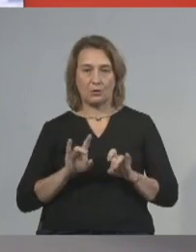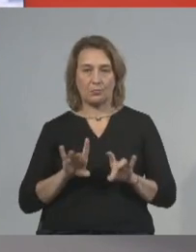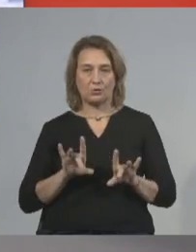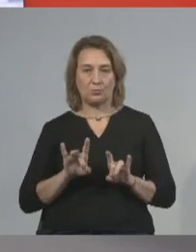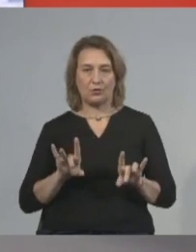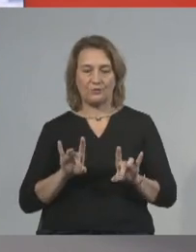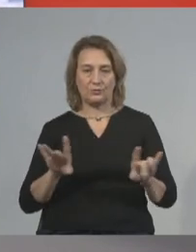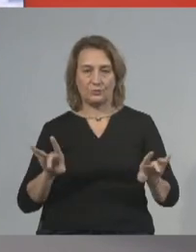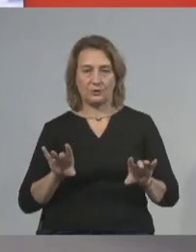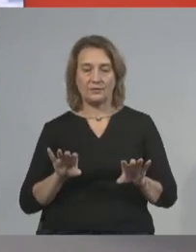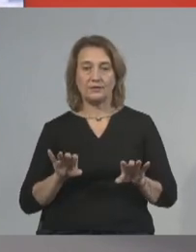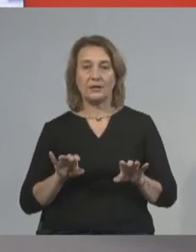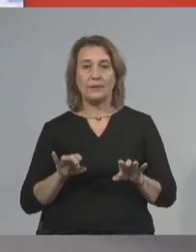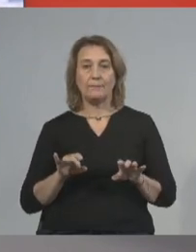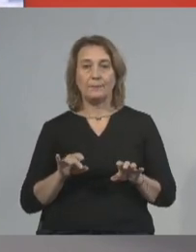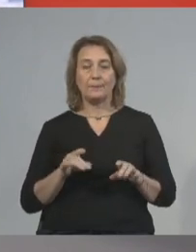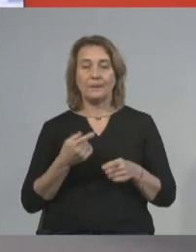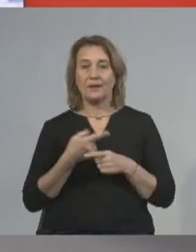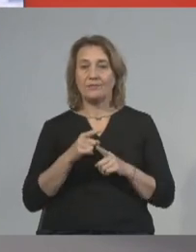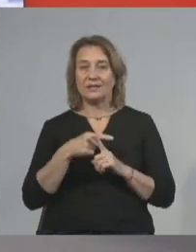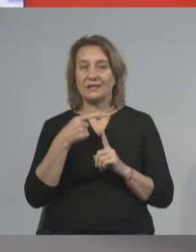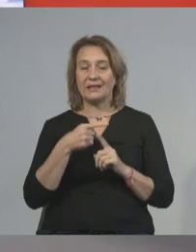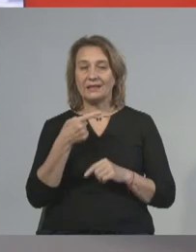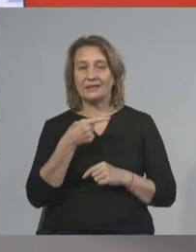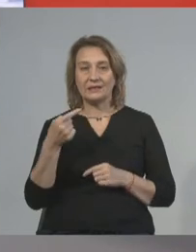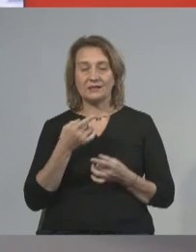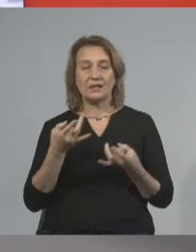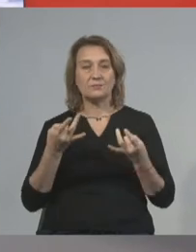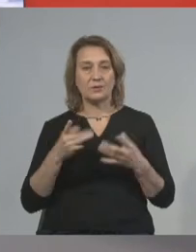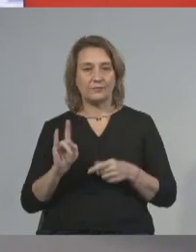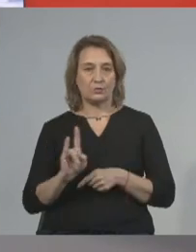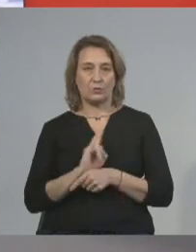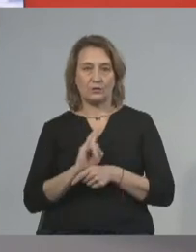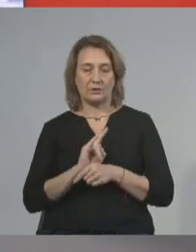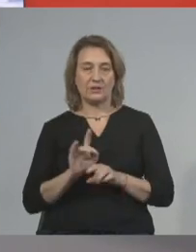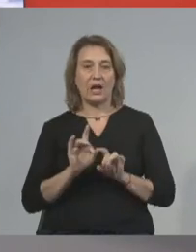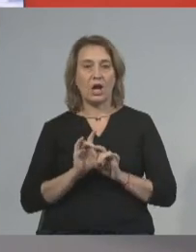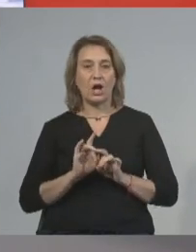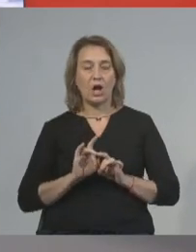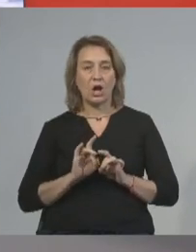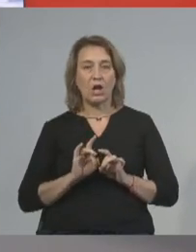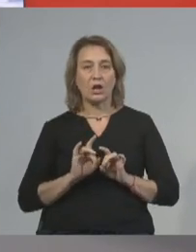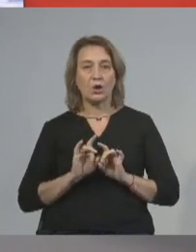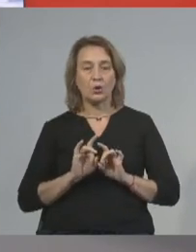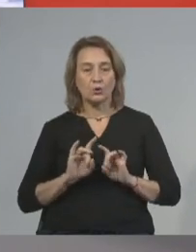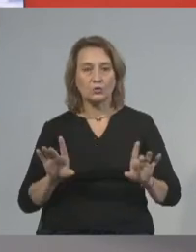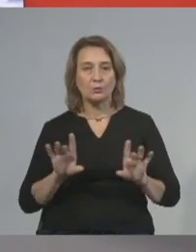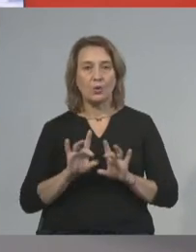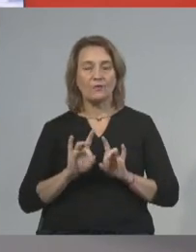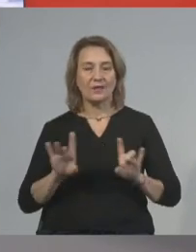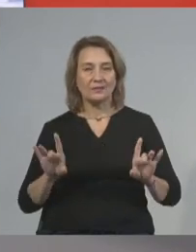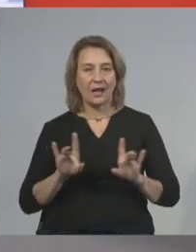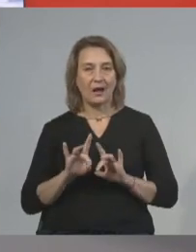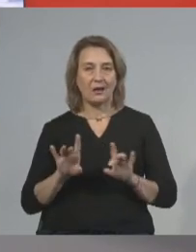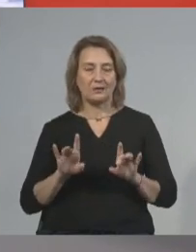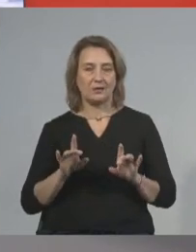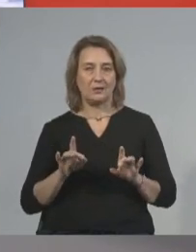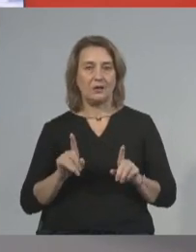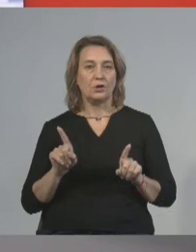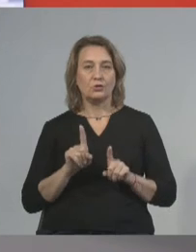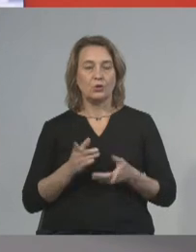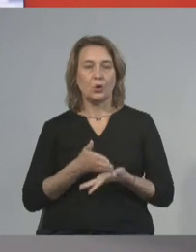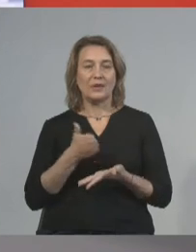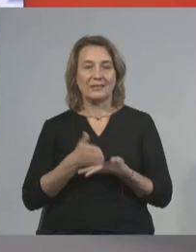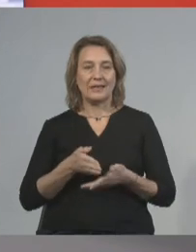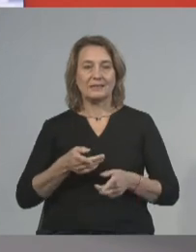channels the explanation about these narratives and also um to explain in